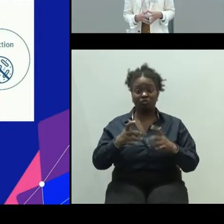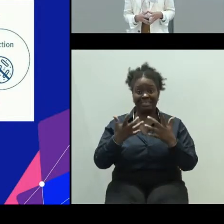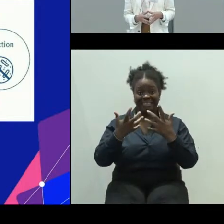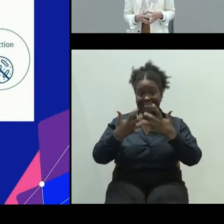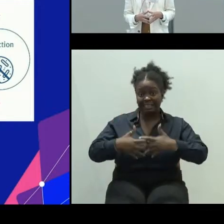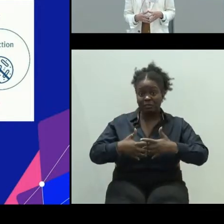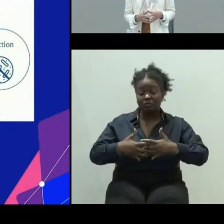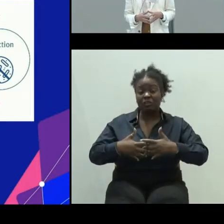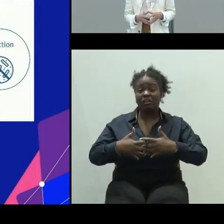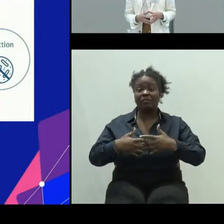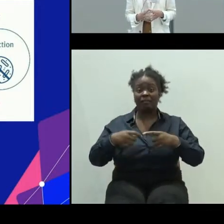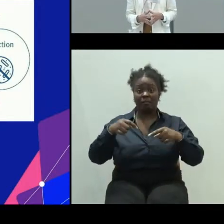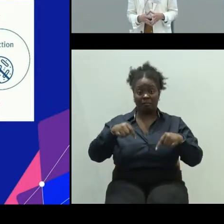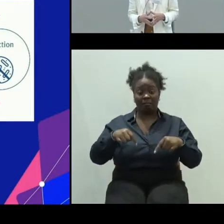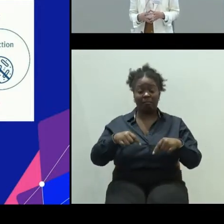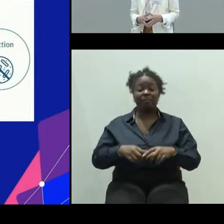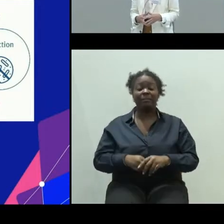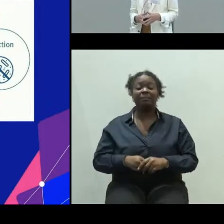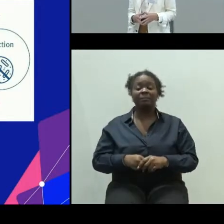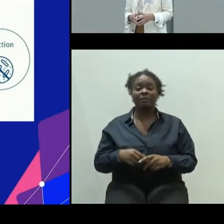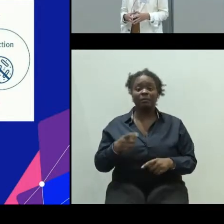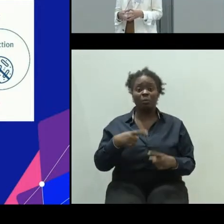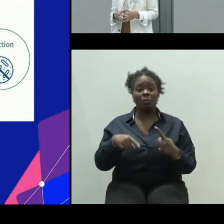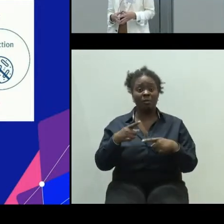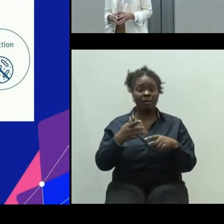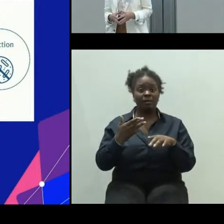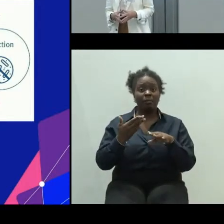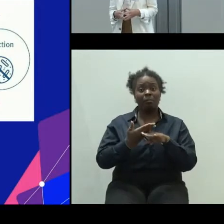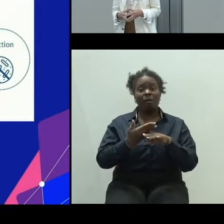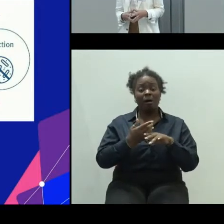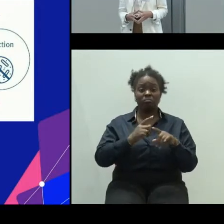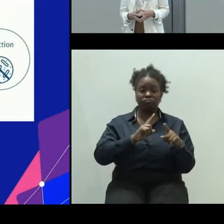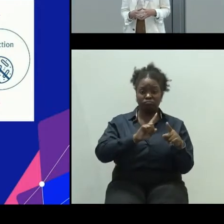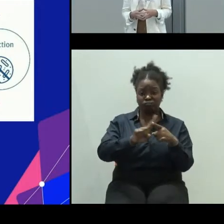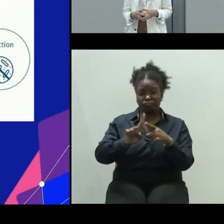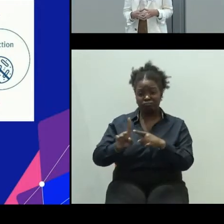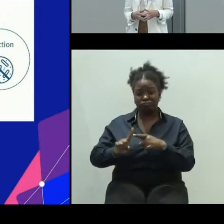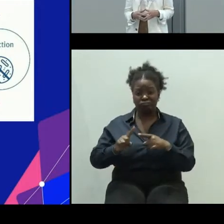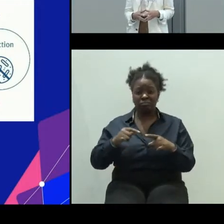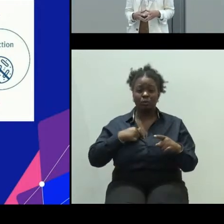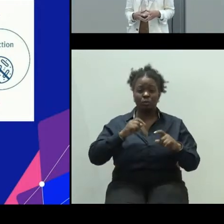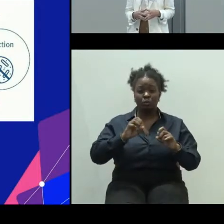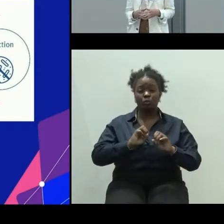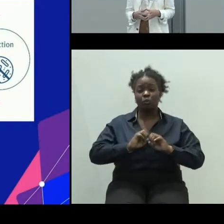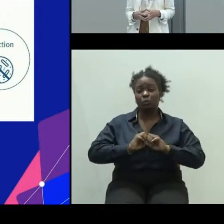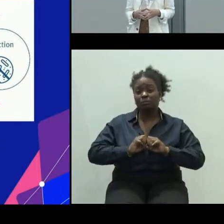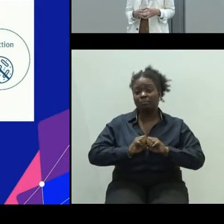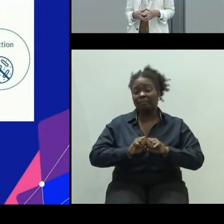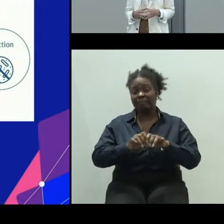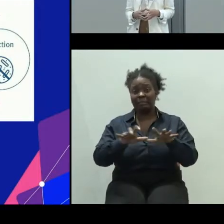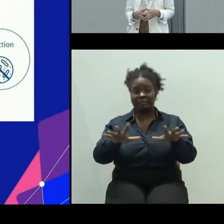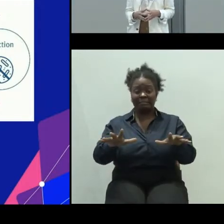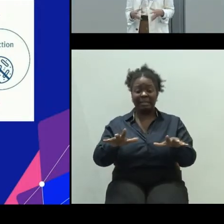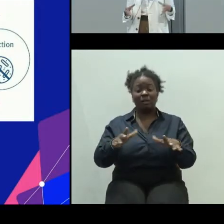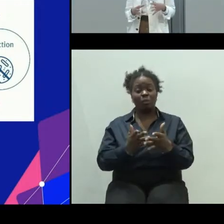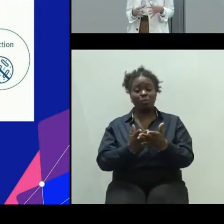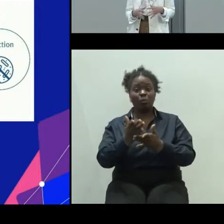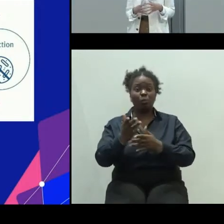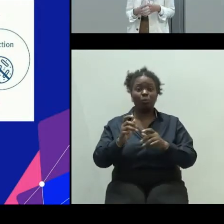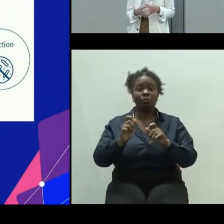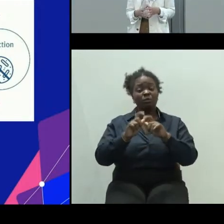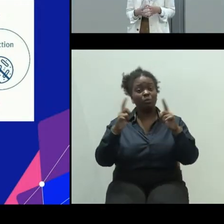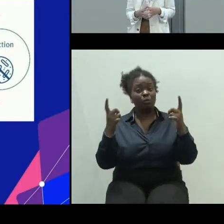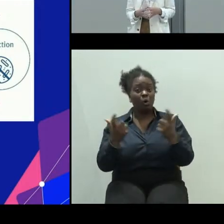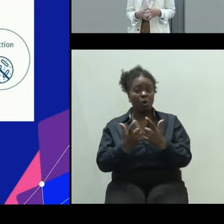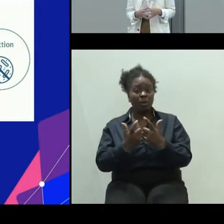Challenge Institutes of the college. We work with a remit to facilitate and promote interdisciplinary work throughout the college. We draw